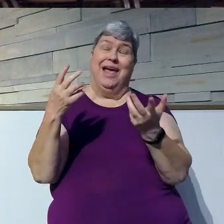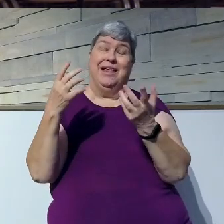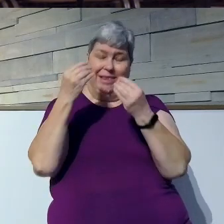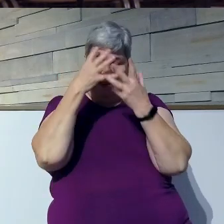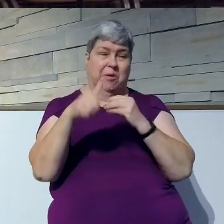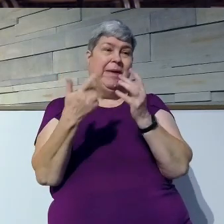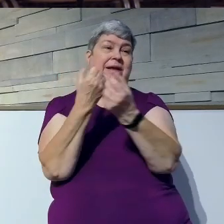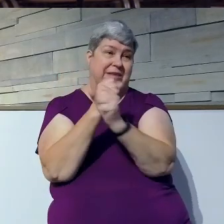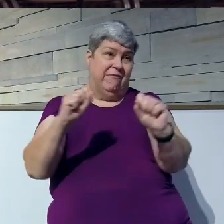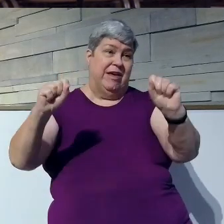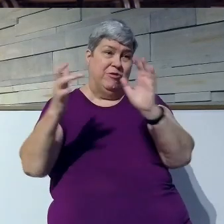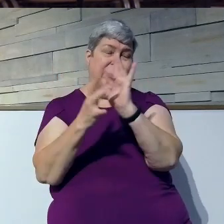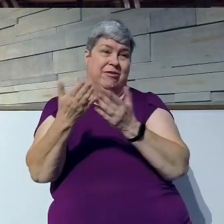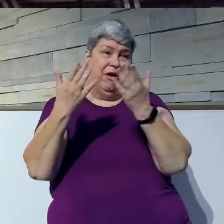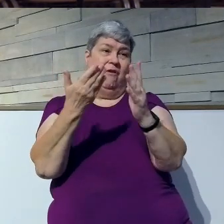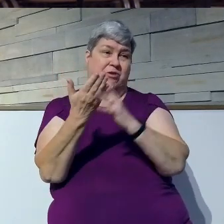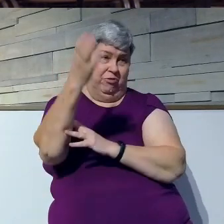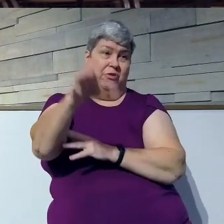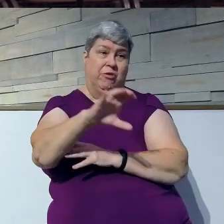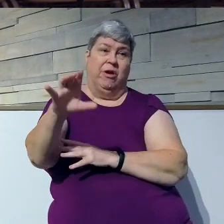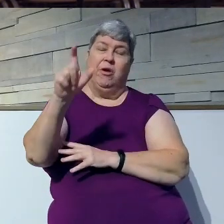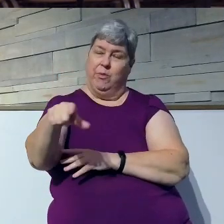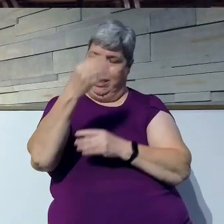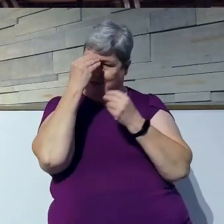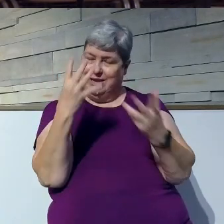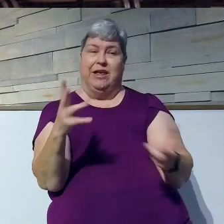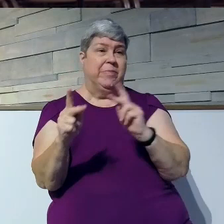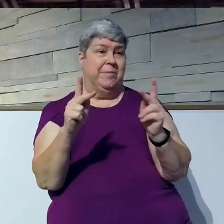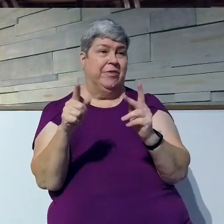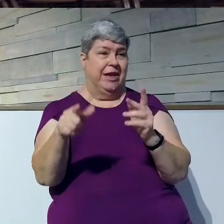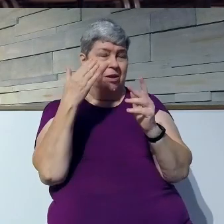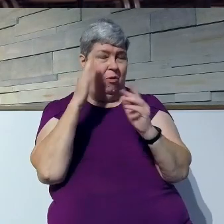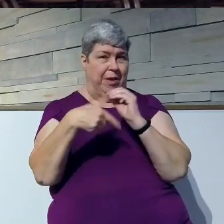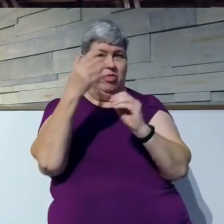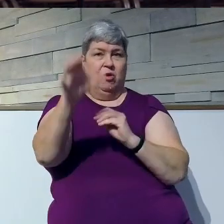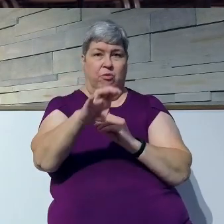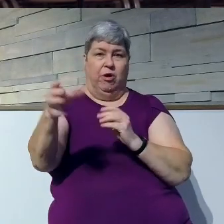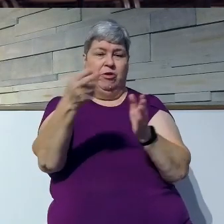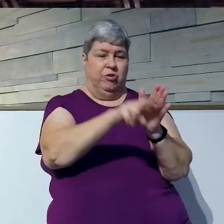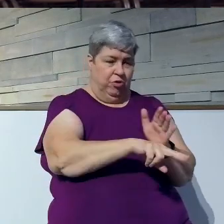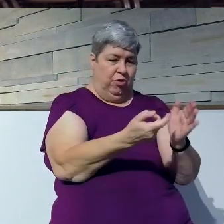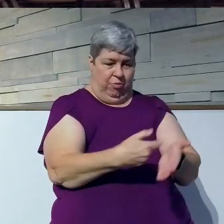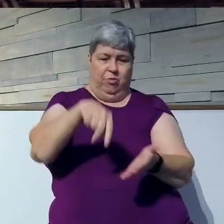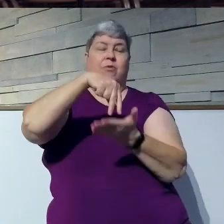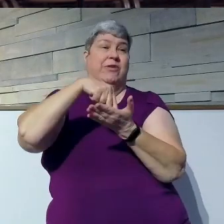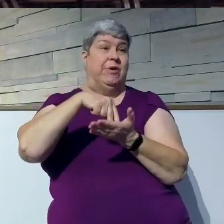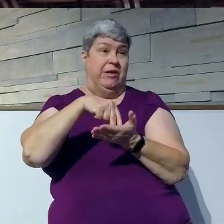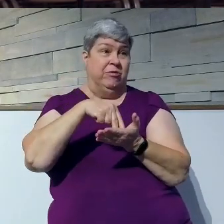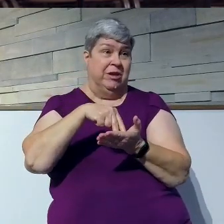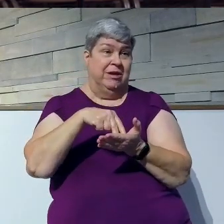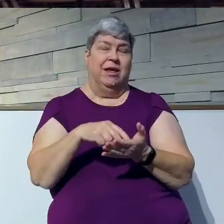that Jesus offers on the cross. We've always got to get to the cross. We've got to get there for salvation. We get to the cross. We get to the tomb. We get to the resurrection of